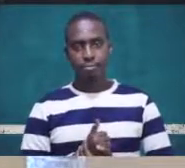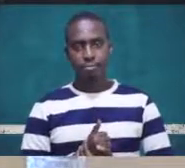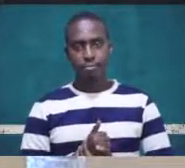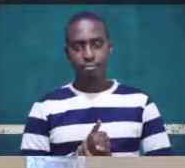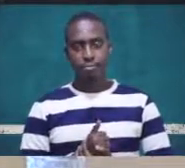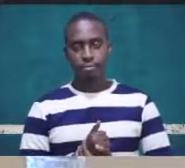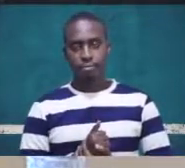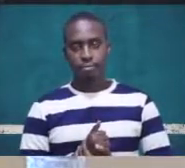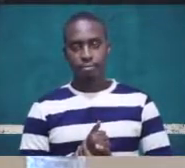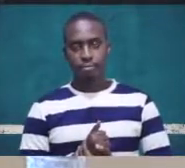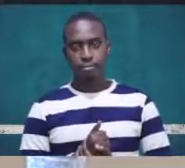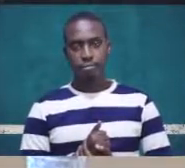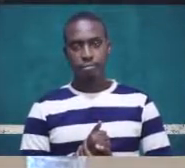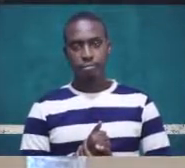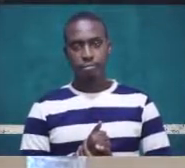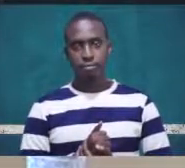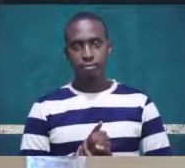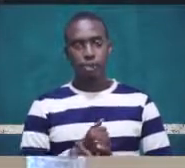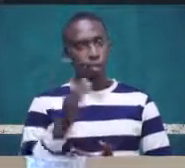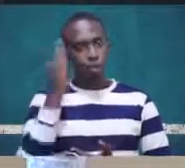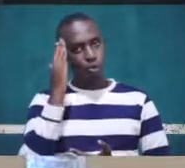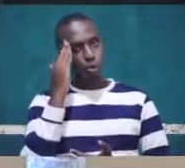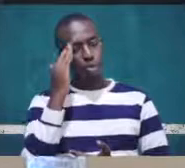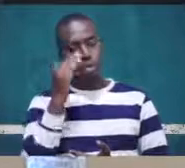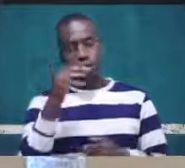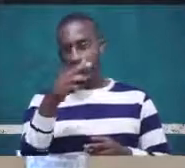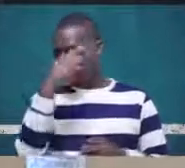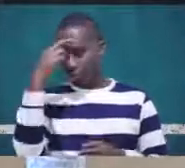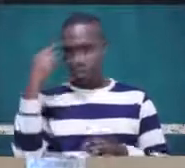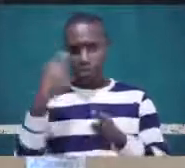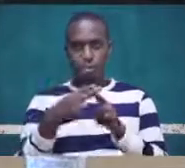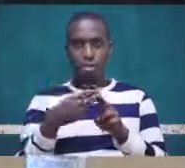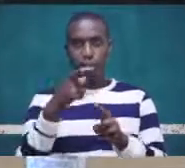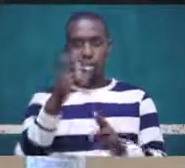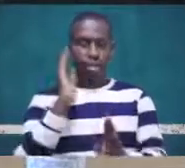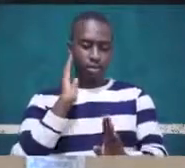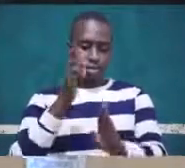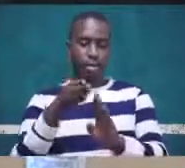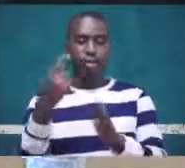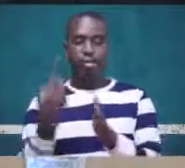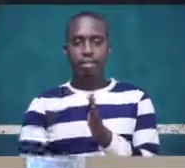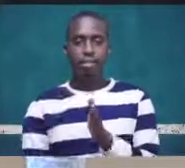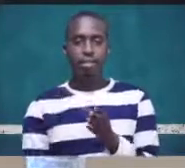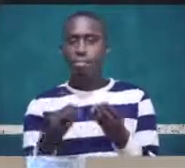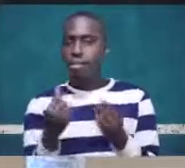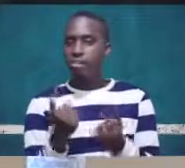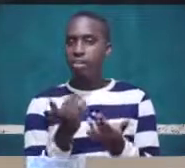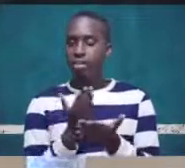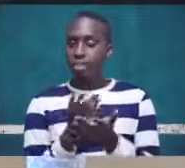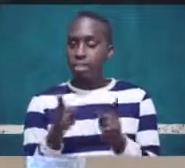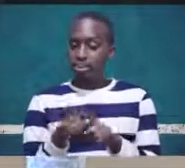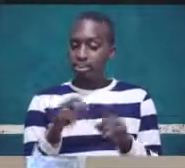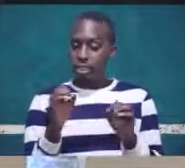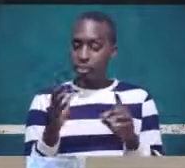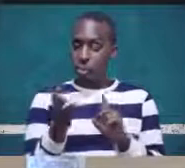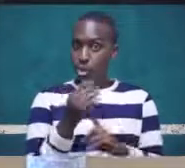Pay as you earn. This is, that's why we even call it direct taxes. The money, as you earn some